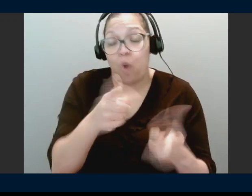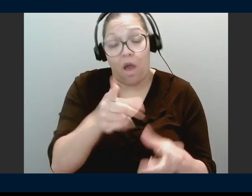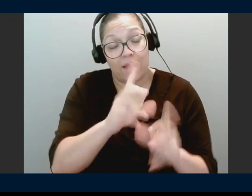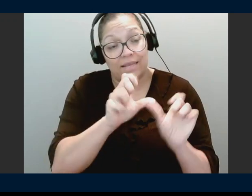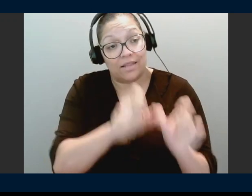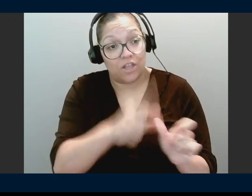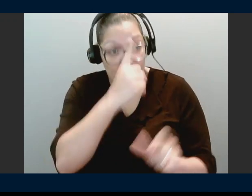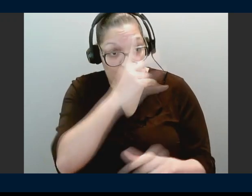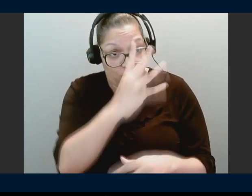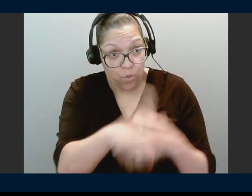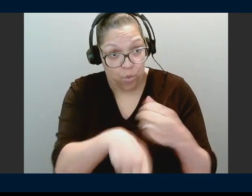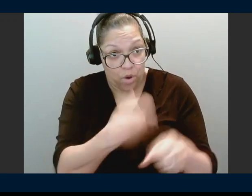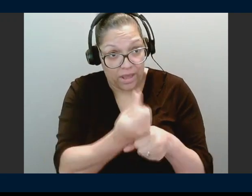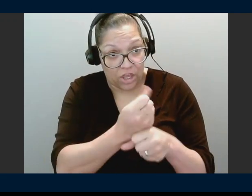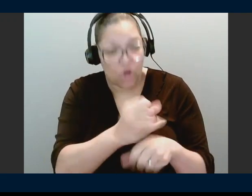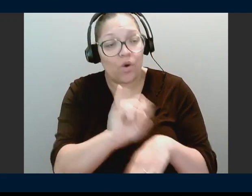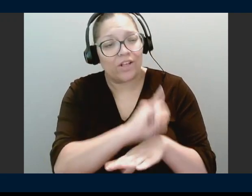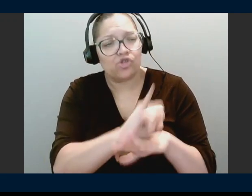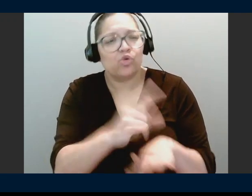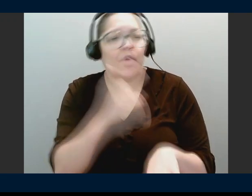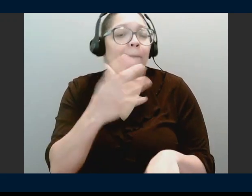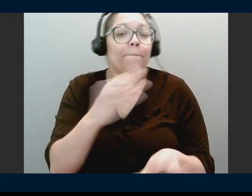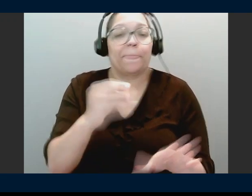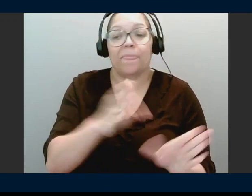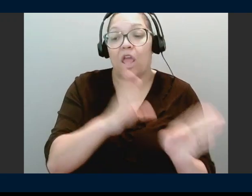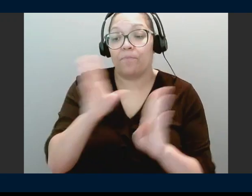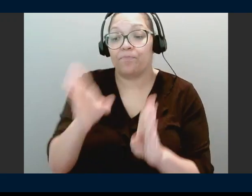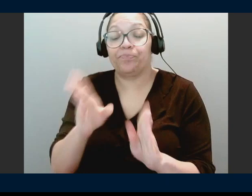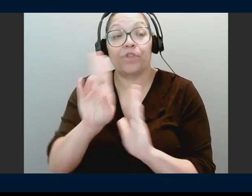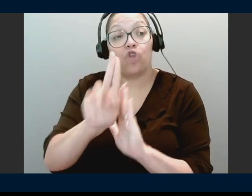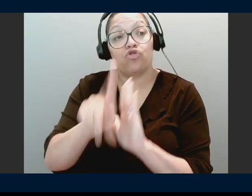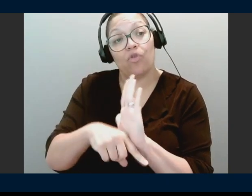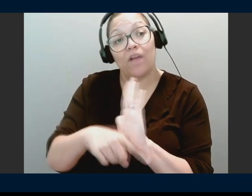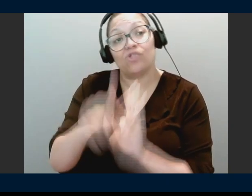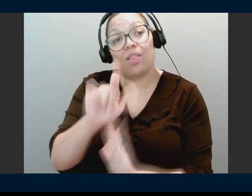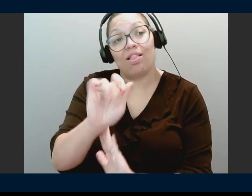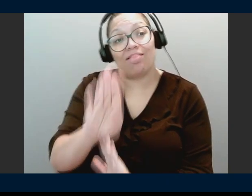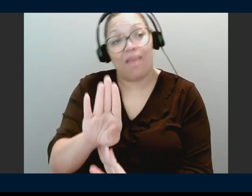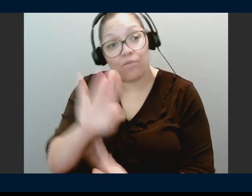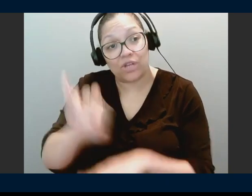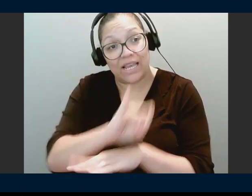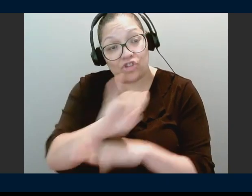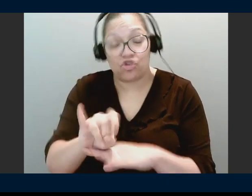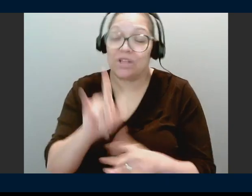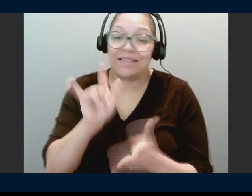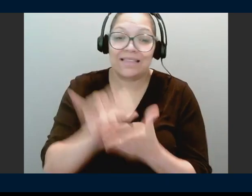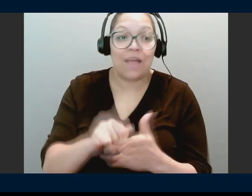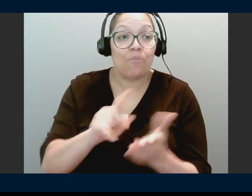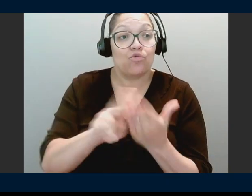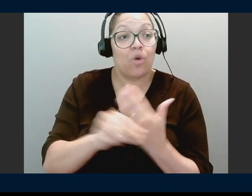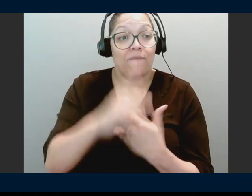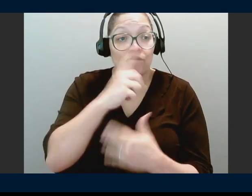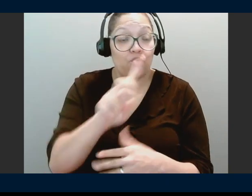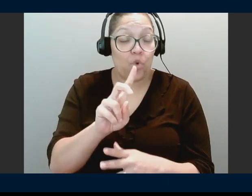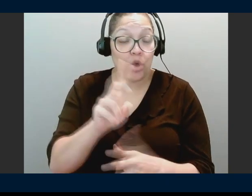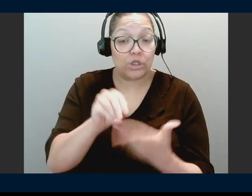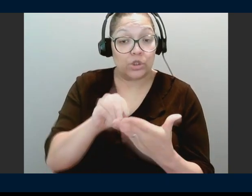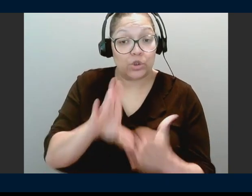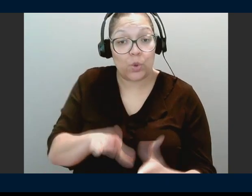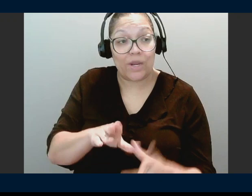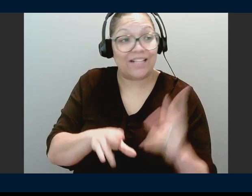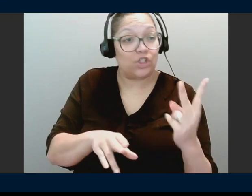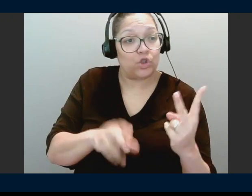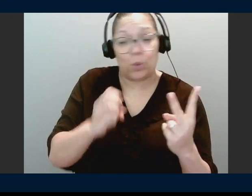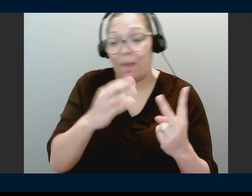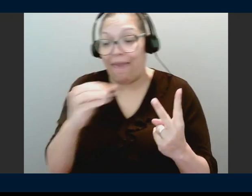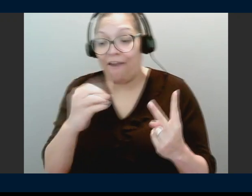4-year institution. We also have the Science Undergraduate Laboratory Internships. This program is for students who are at 2- and 4-year